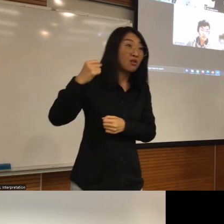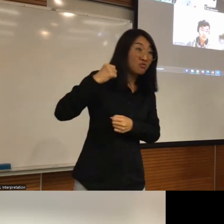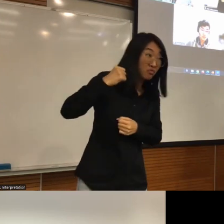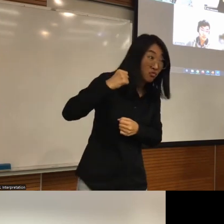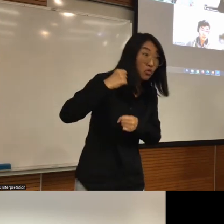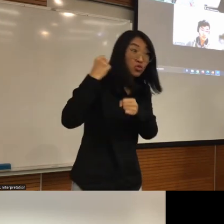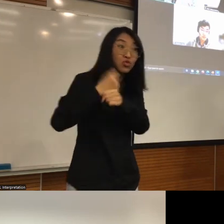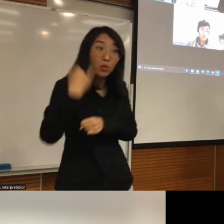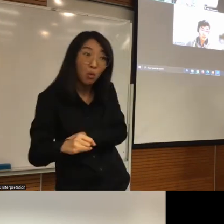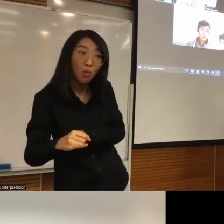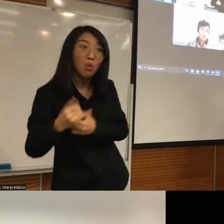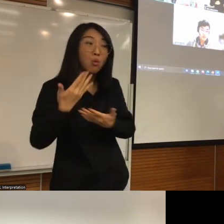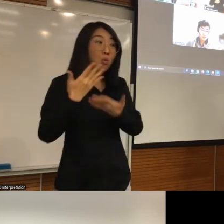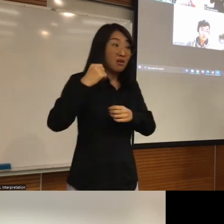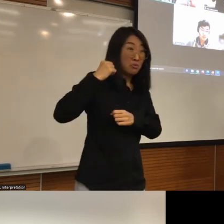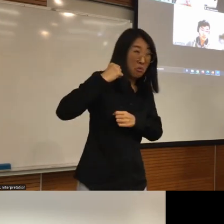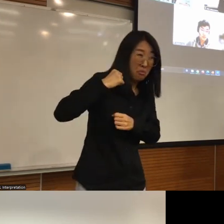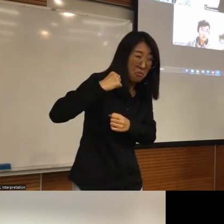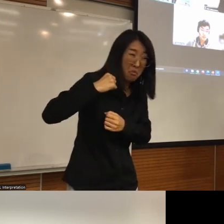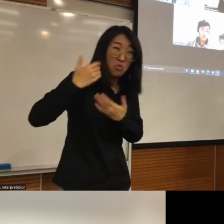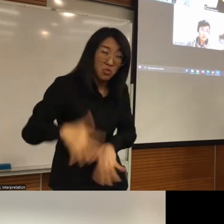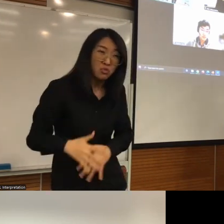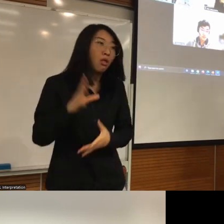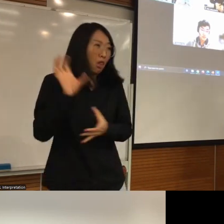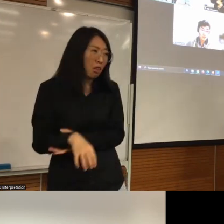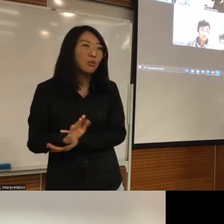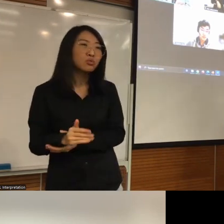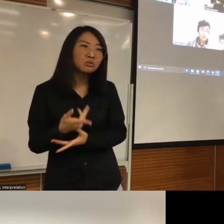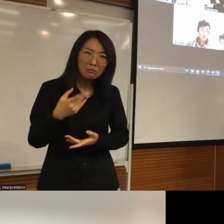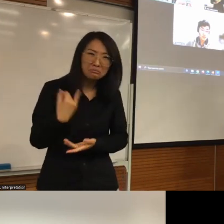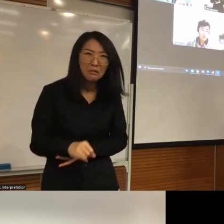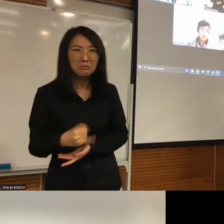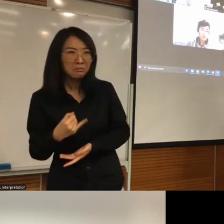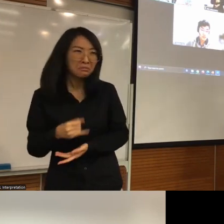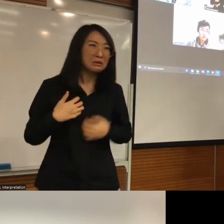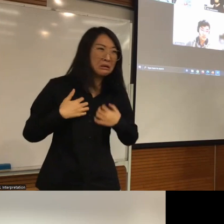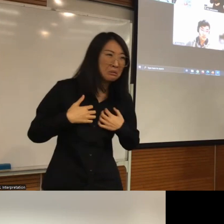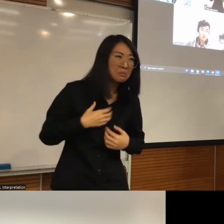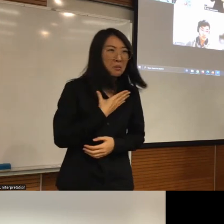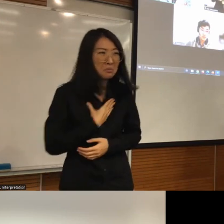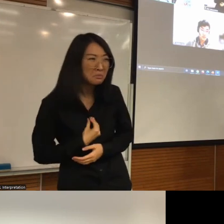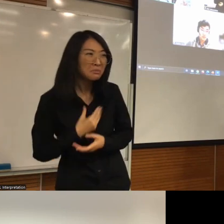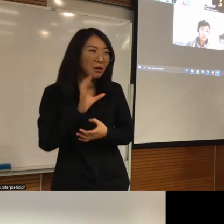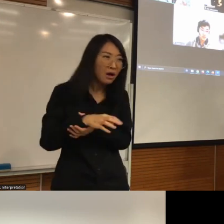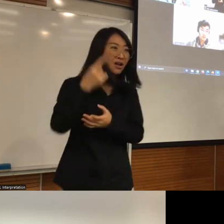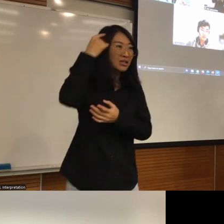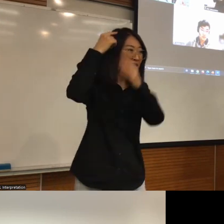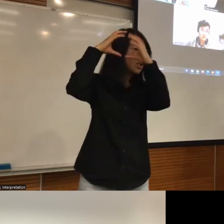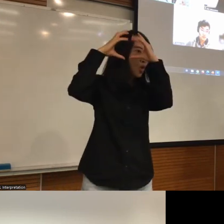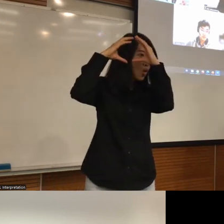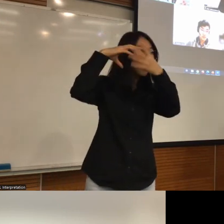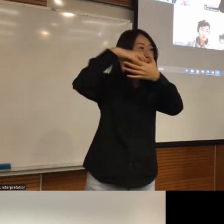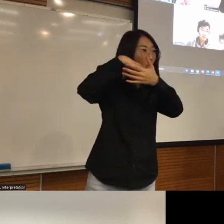frustration increase? What kind of activity goes on in the brain? This is what I would